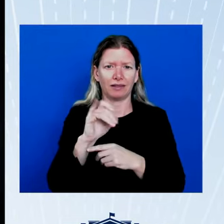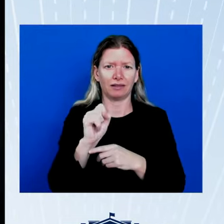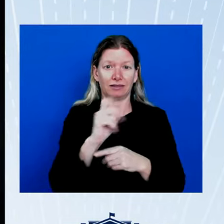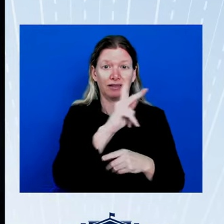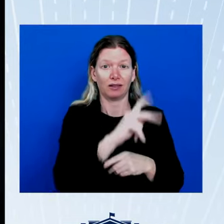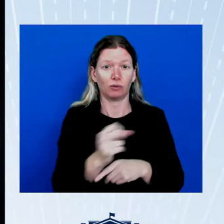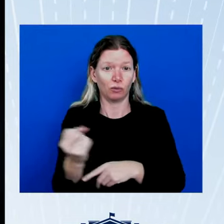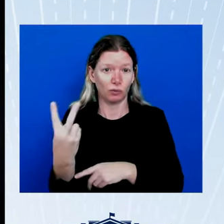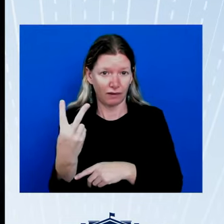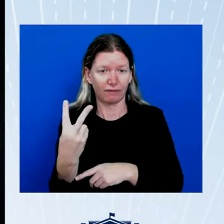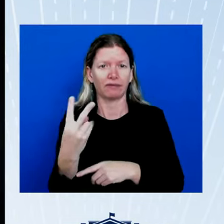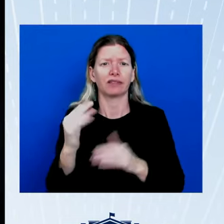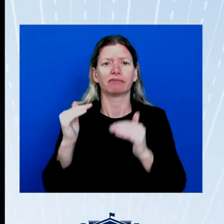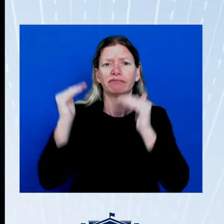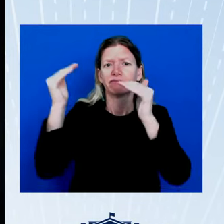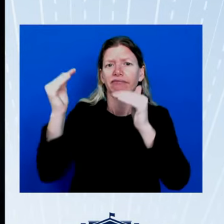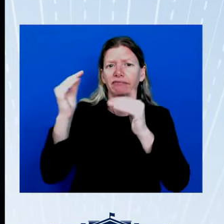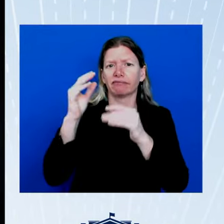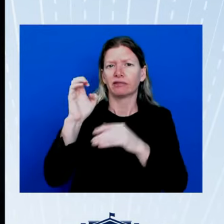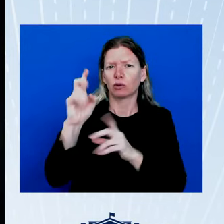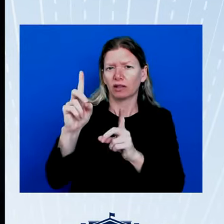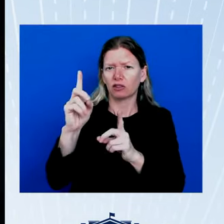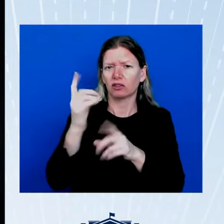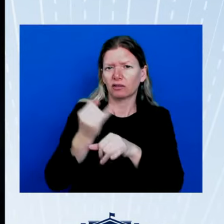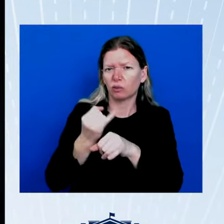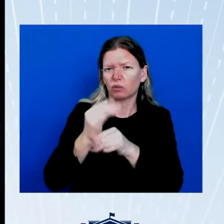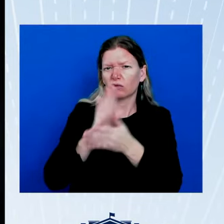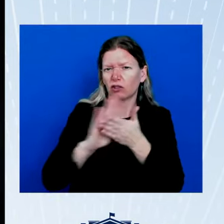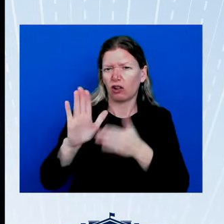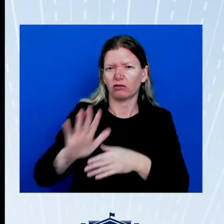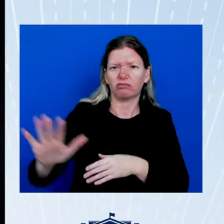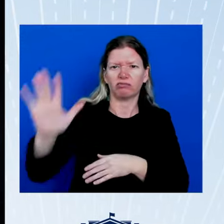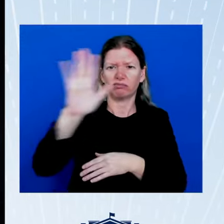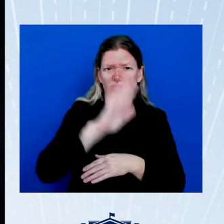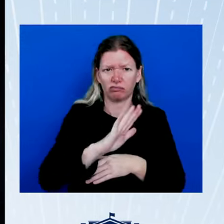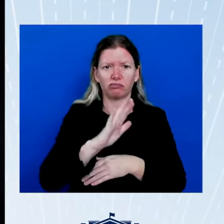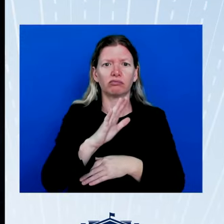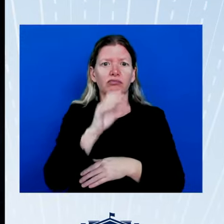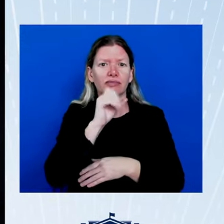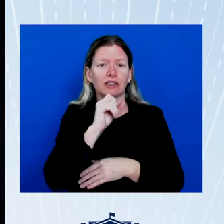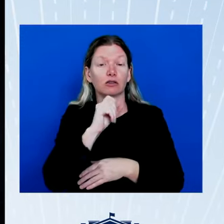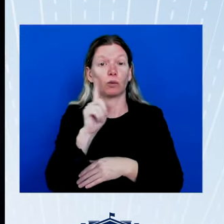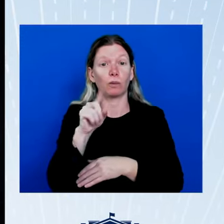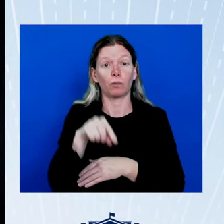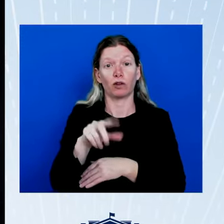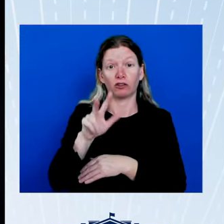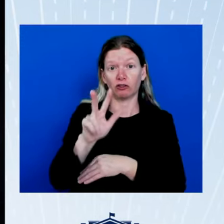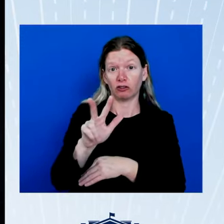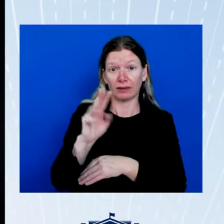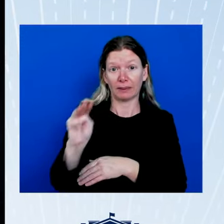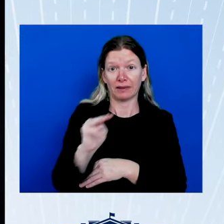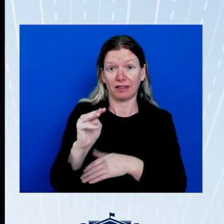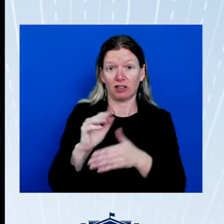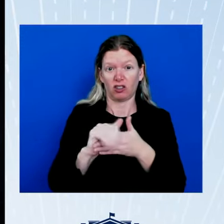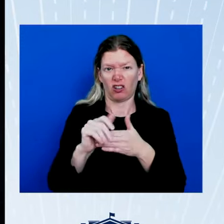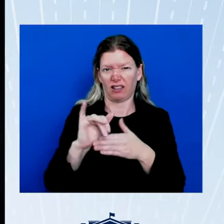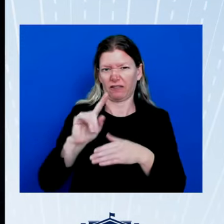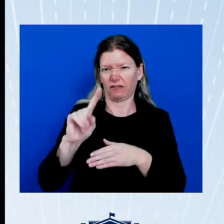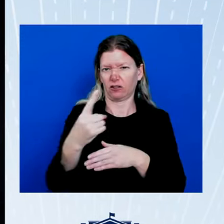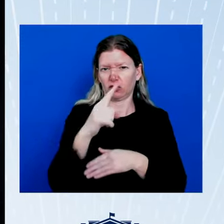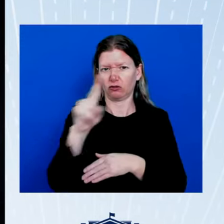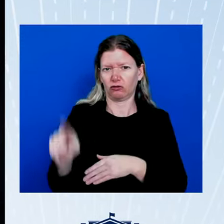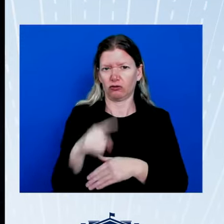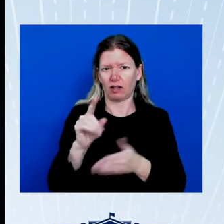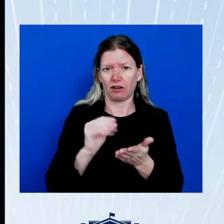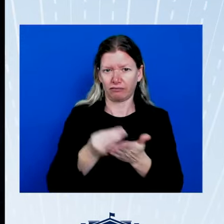NEH is announcing $1.3 million in its first round of funding to support its strategic partners in the region, including through